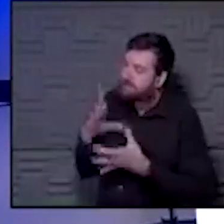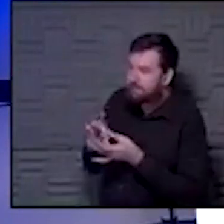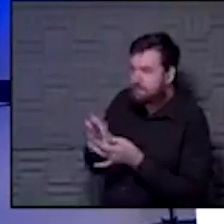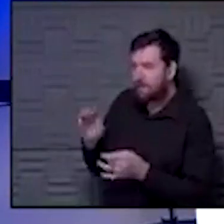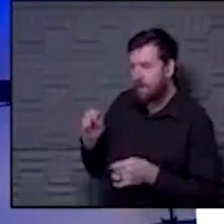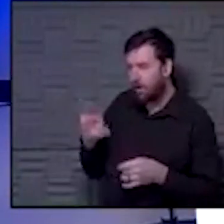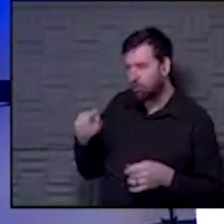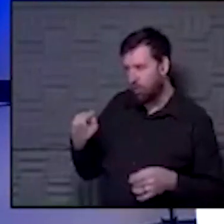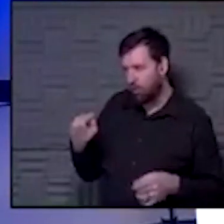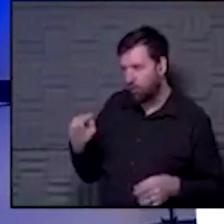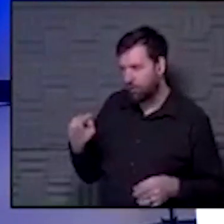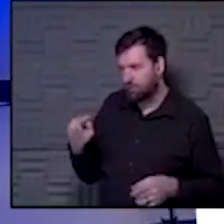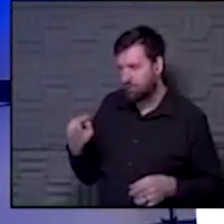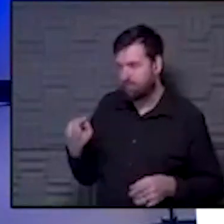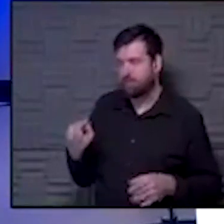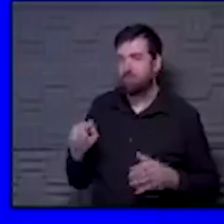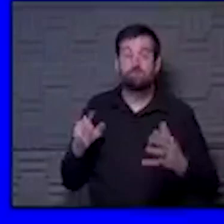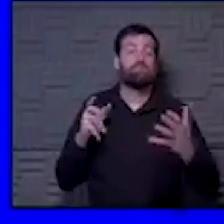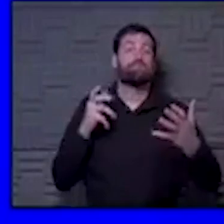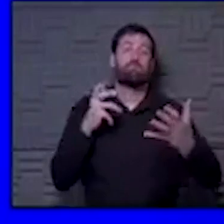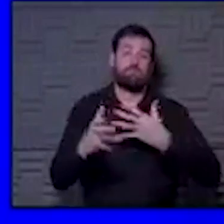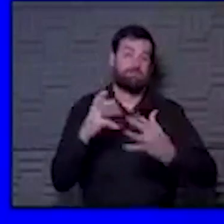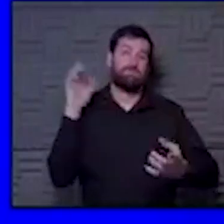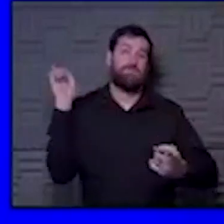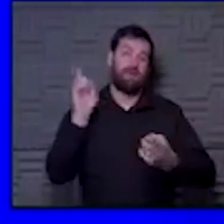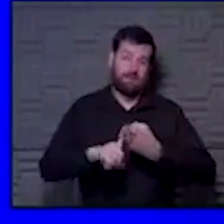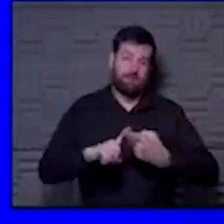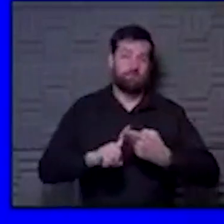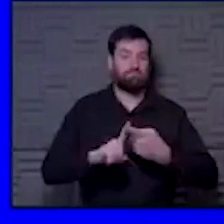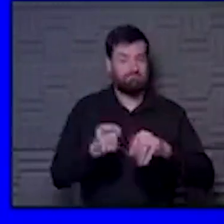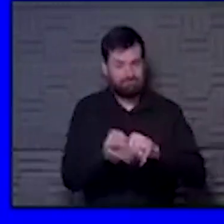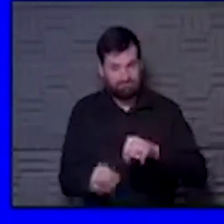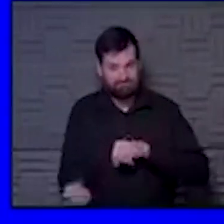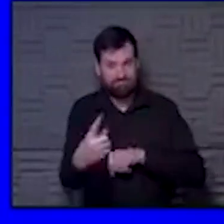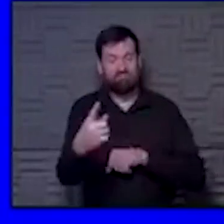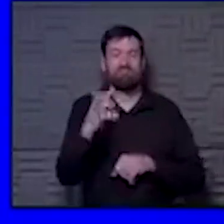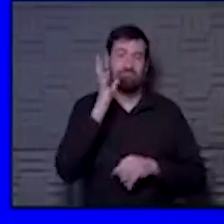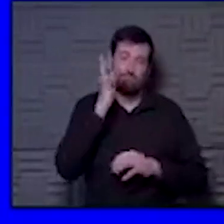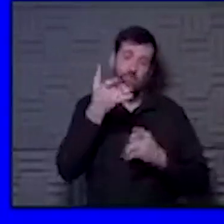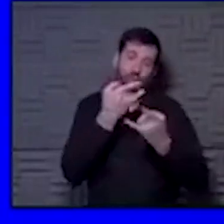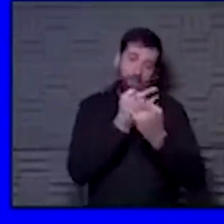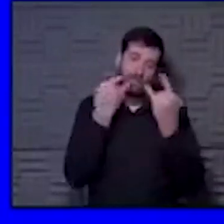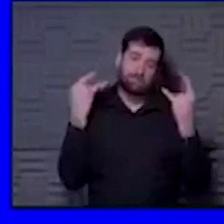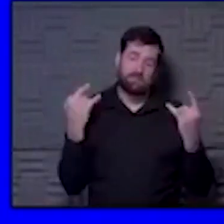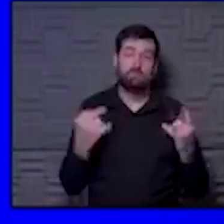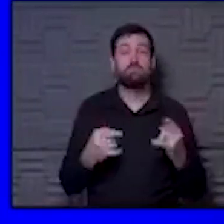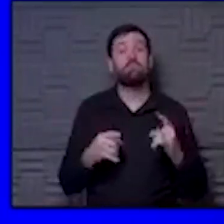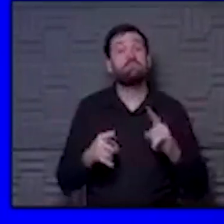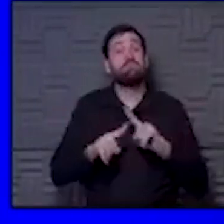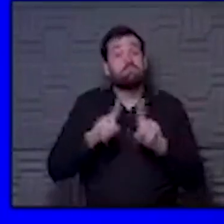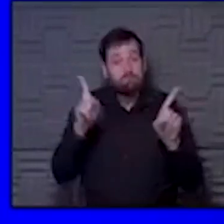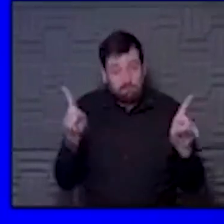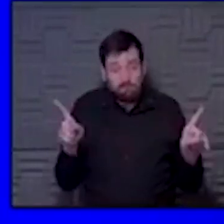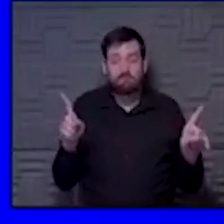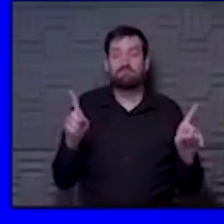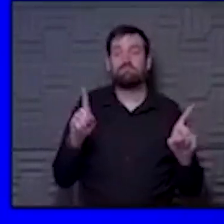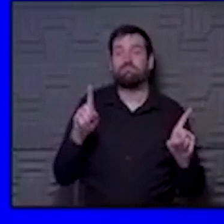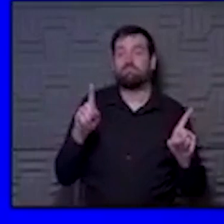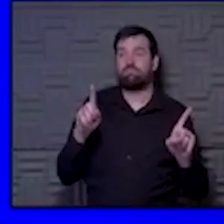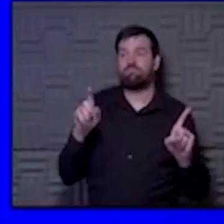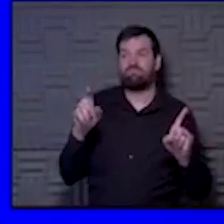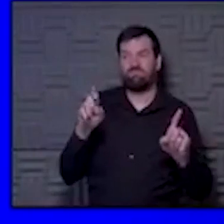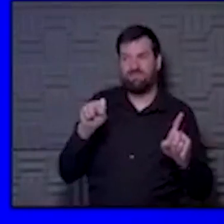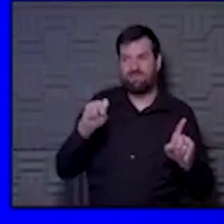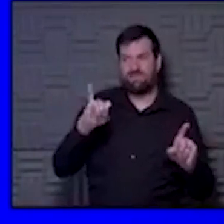Well, okay. Either way, until then, you will have to wear a mask. But there is a signal in some